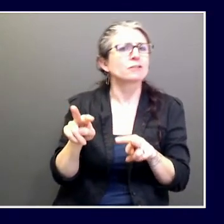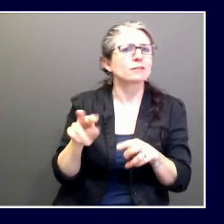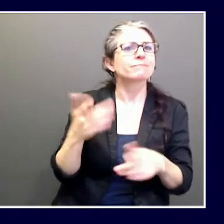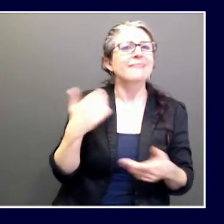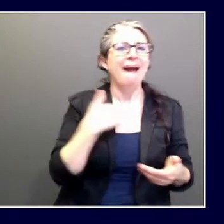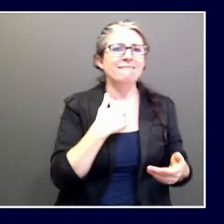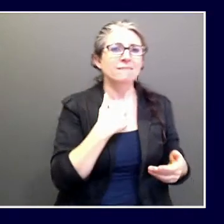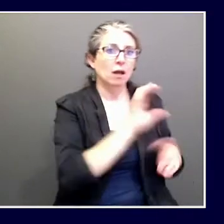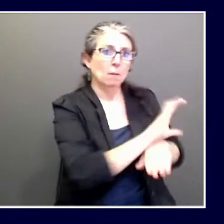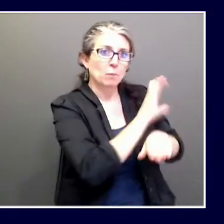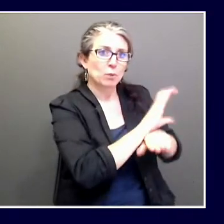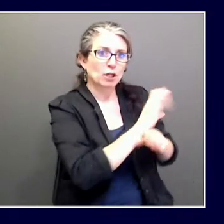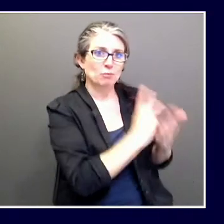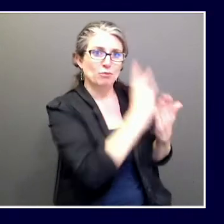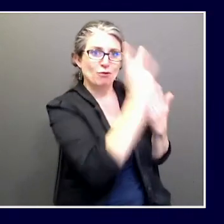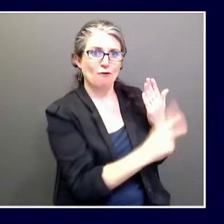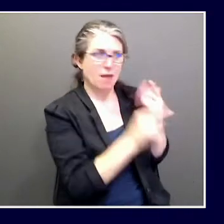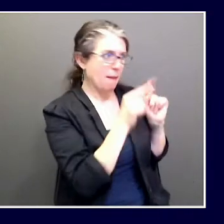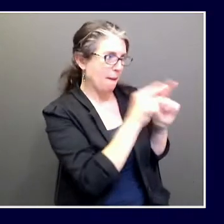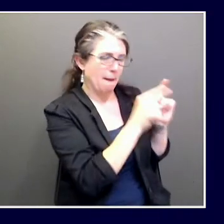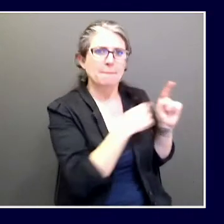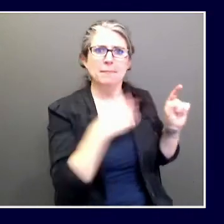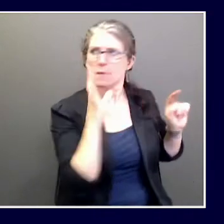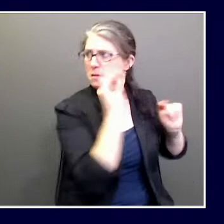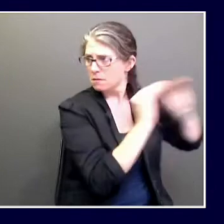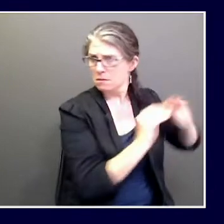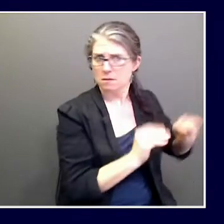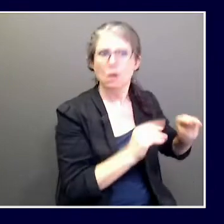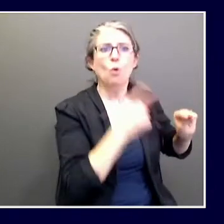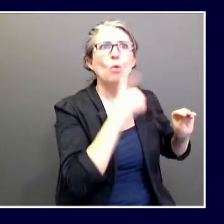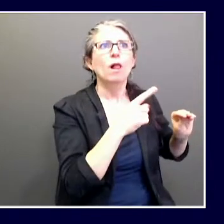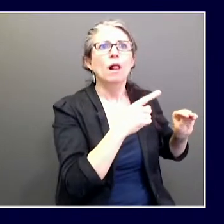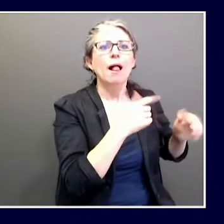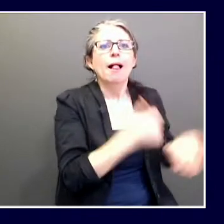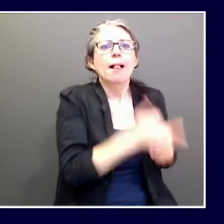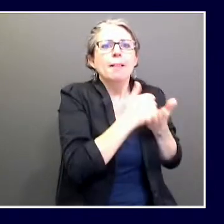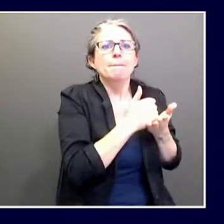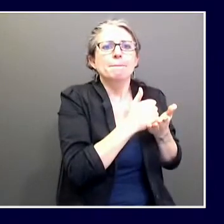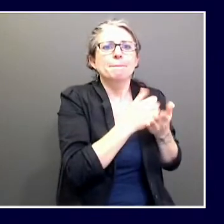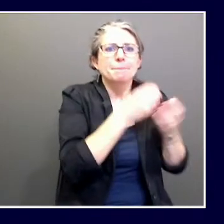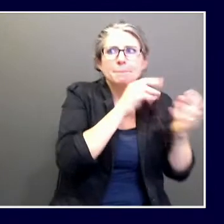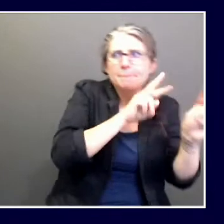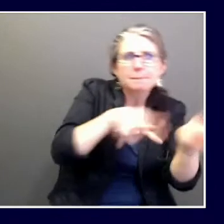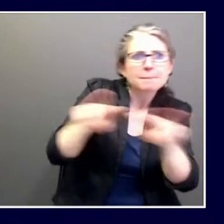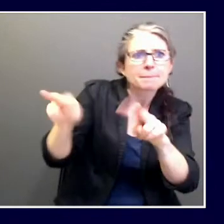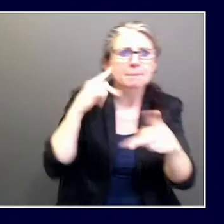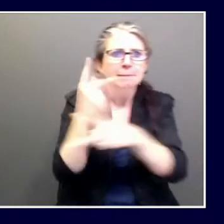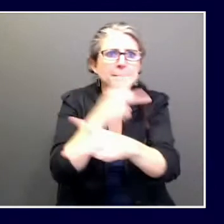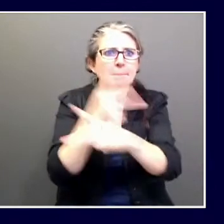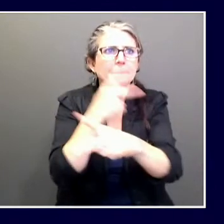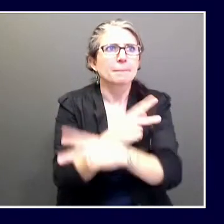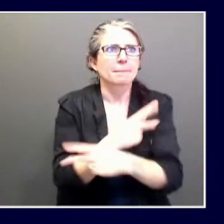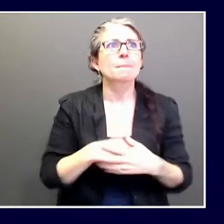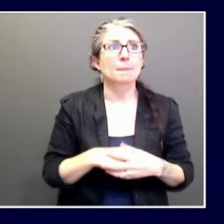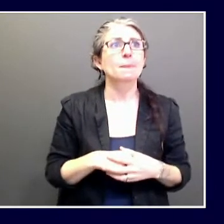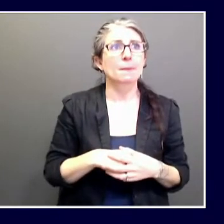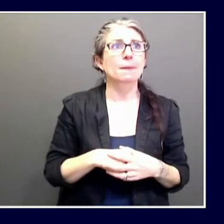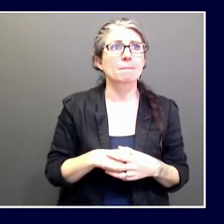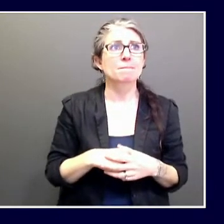case they develop a fever. And so our contact or other symptoms of COVID, our contact tracing hasn't